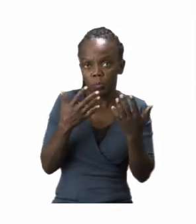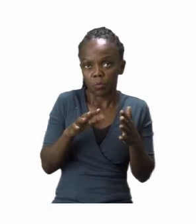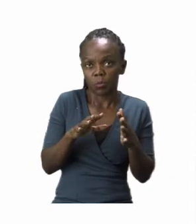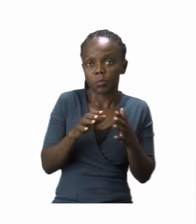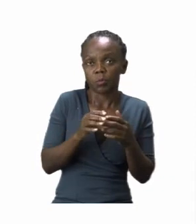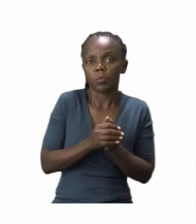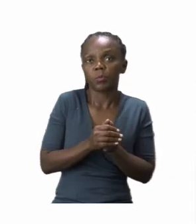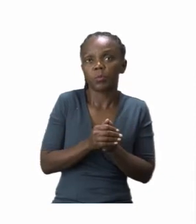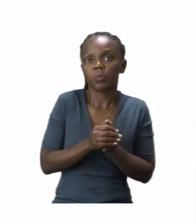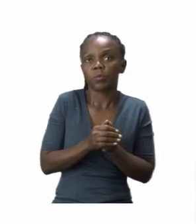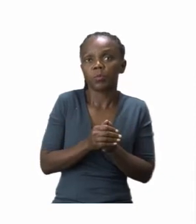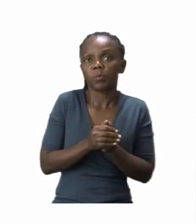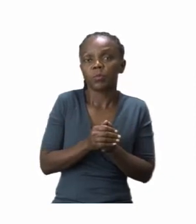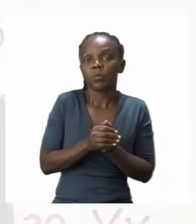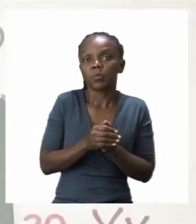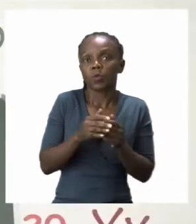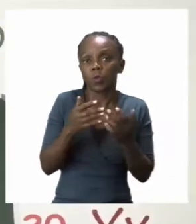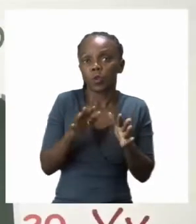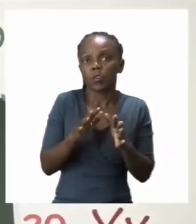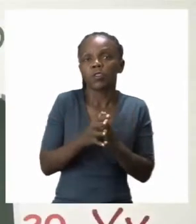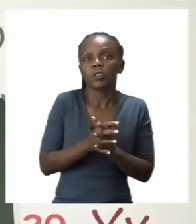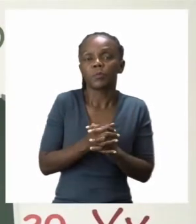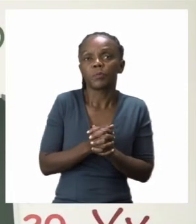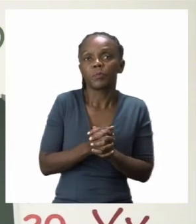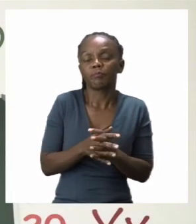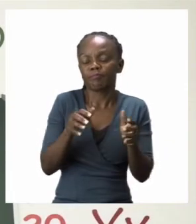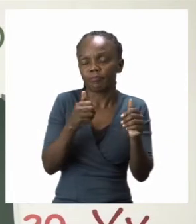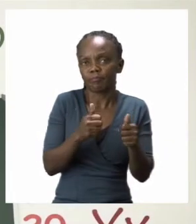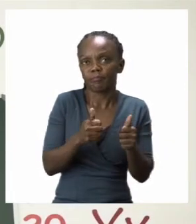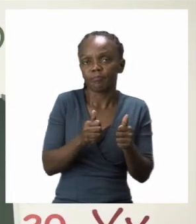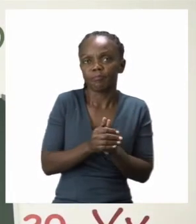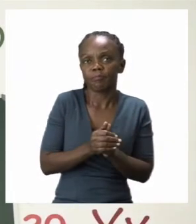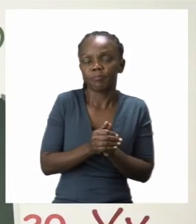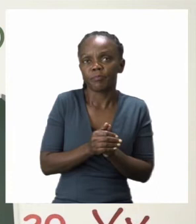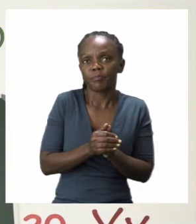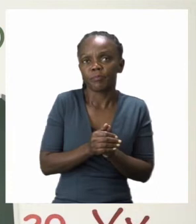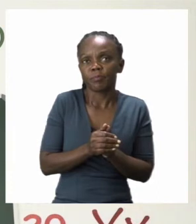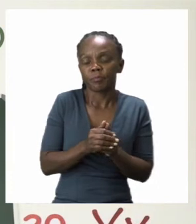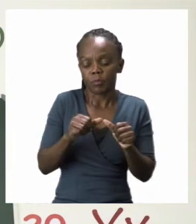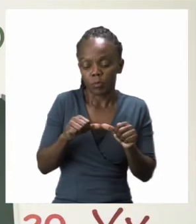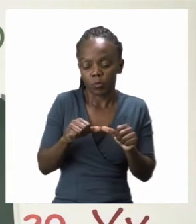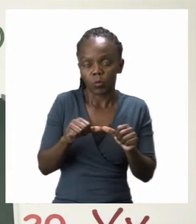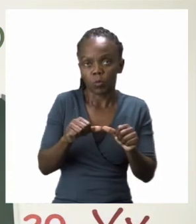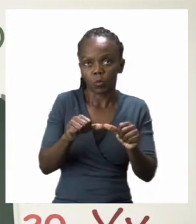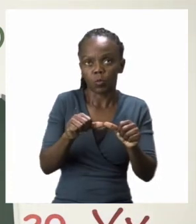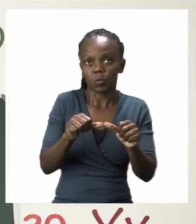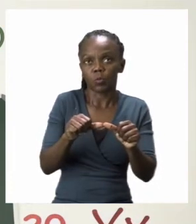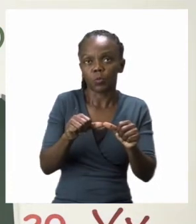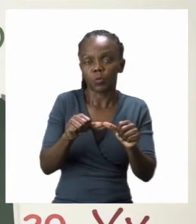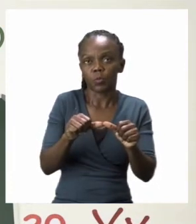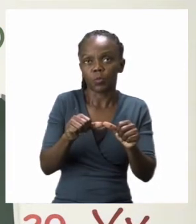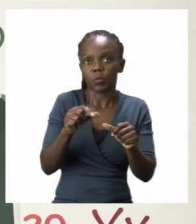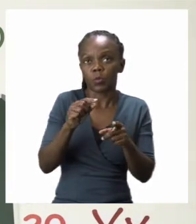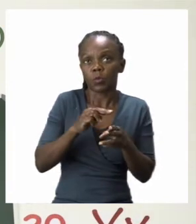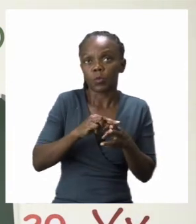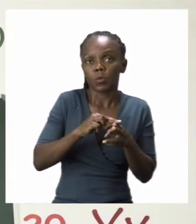have completed your work. Good job. I want you to continue using your vocabulary words